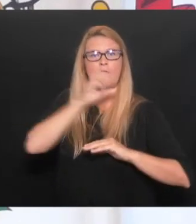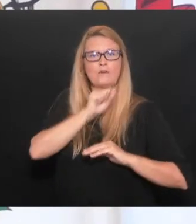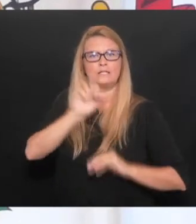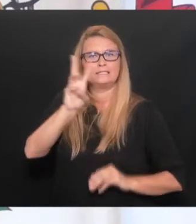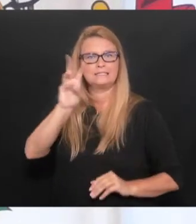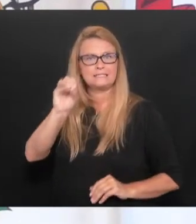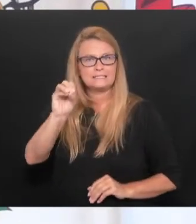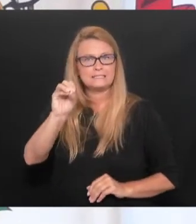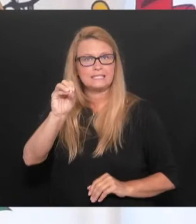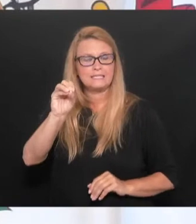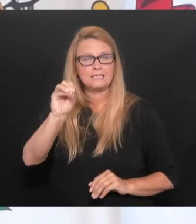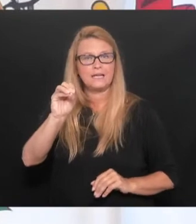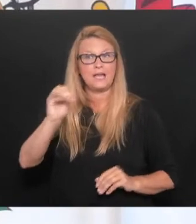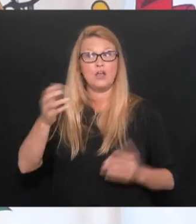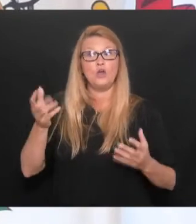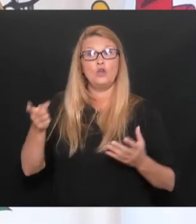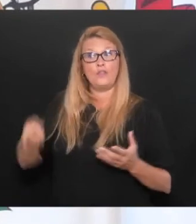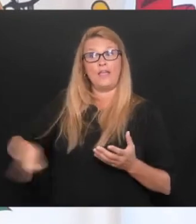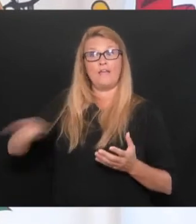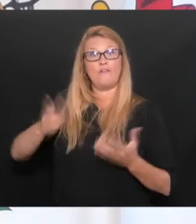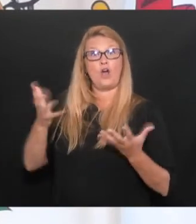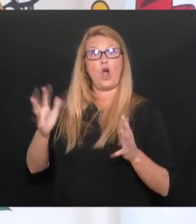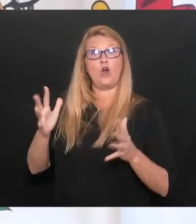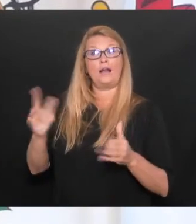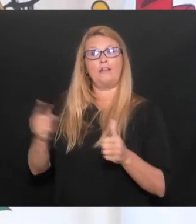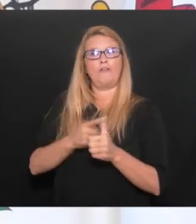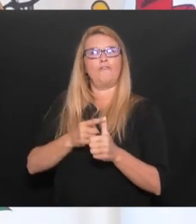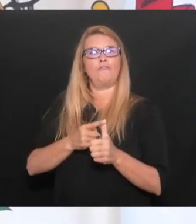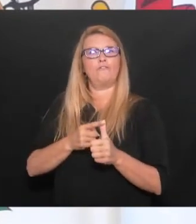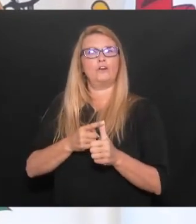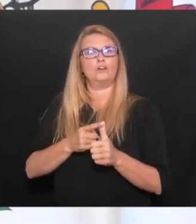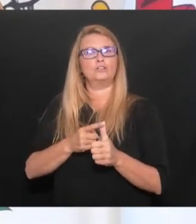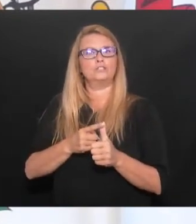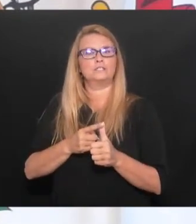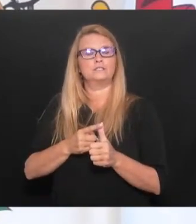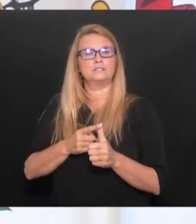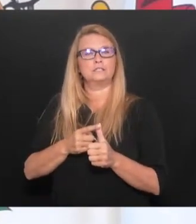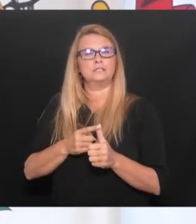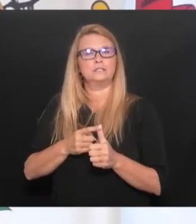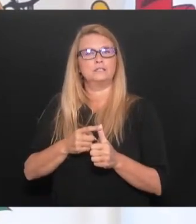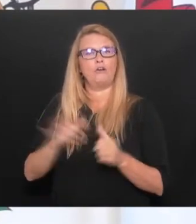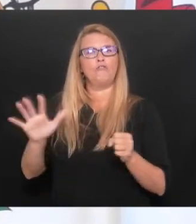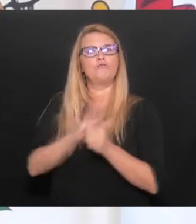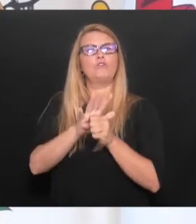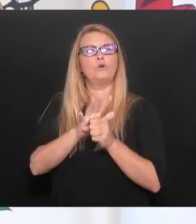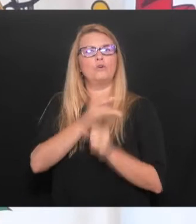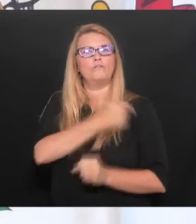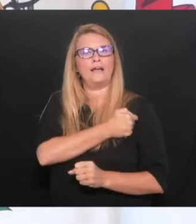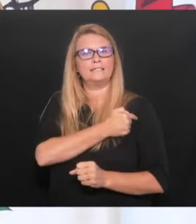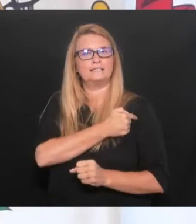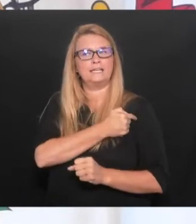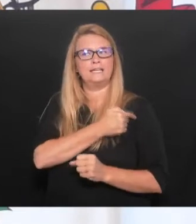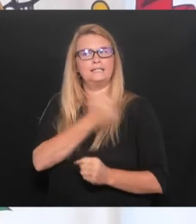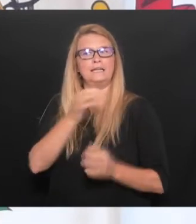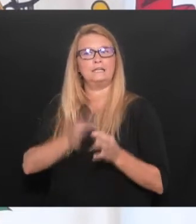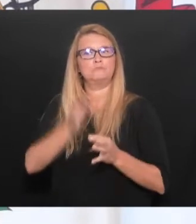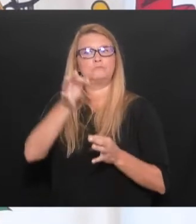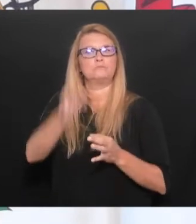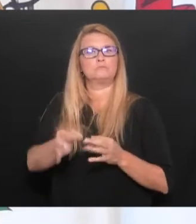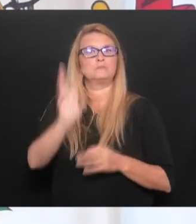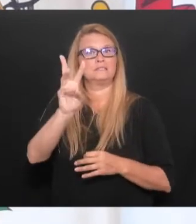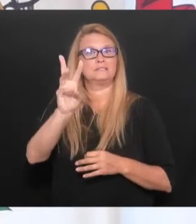have had their first vaccine and it's 6 months old and everything. And exactly, it is